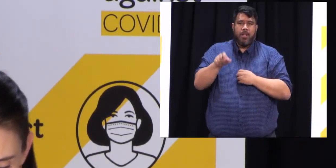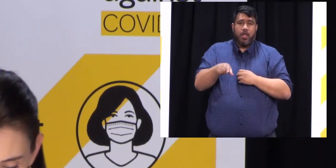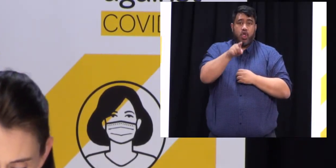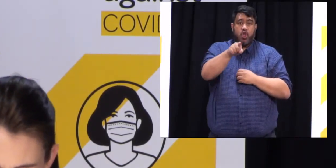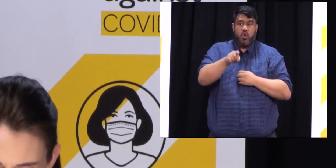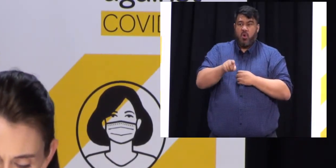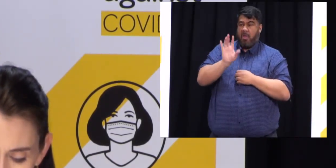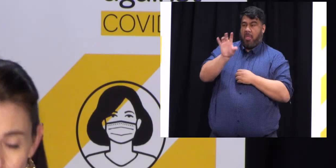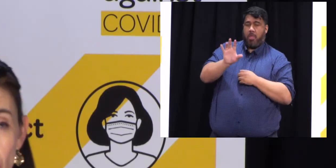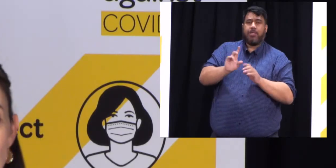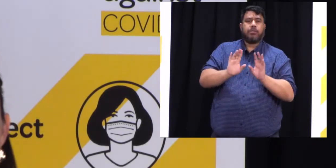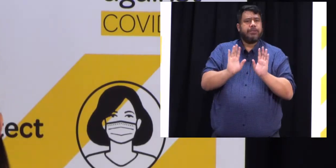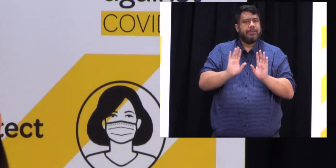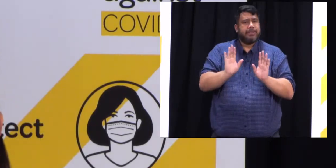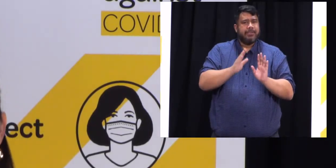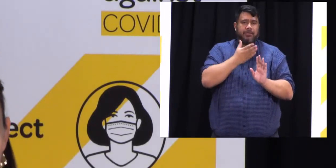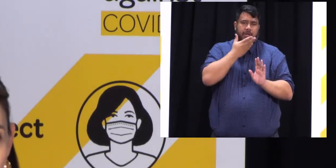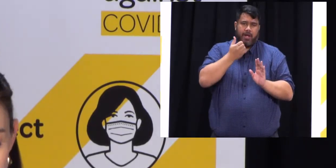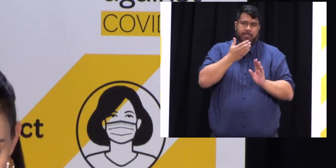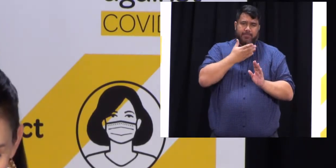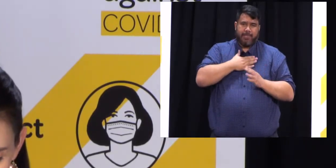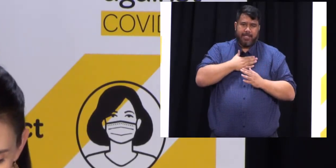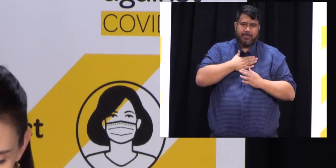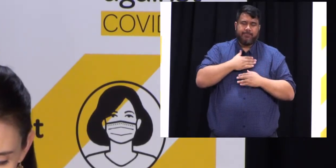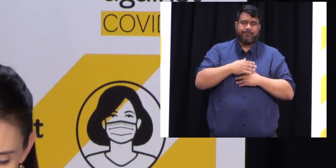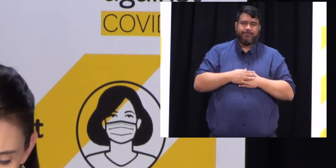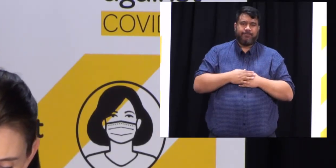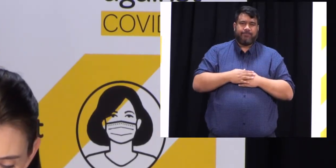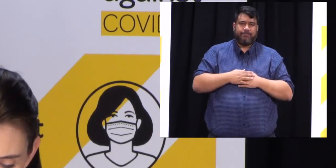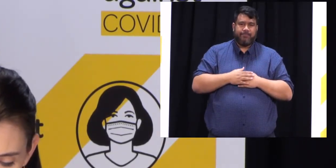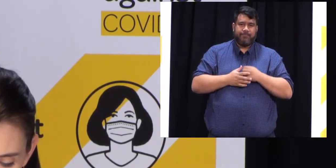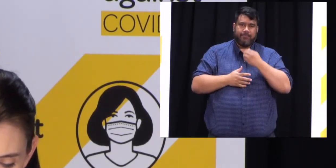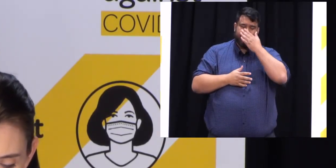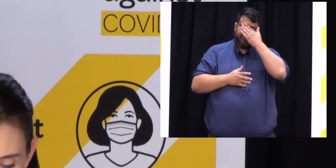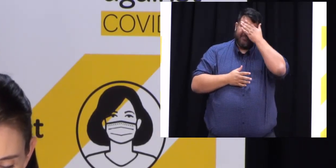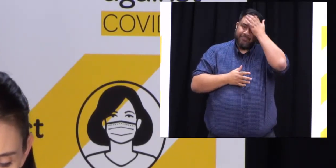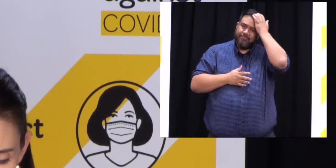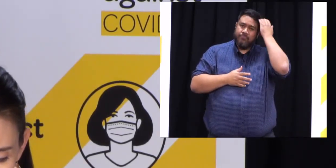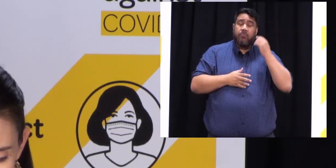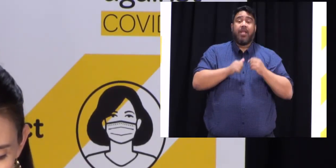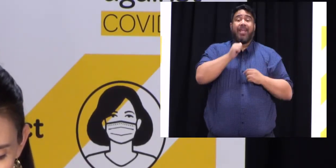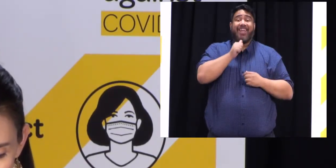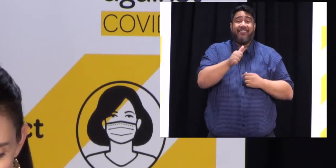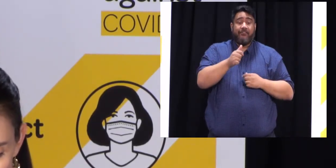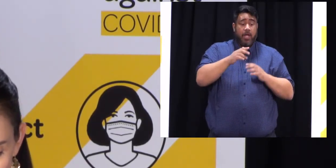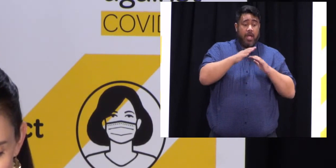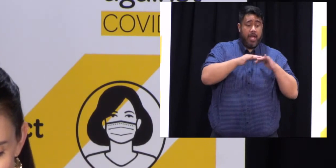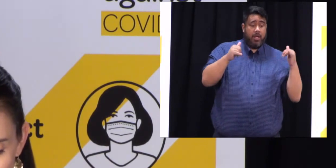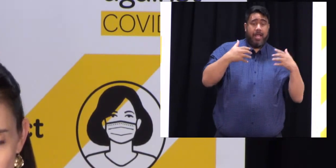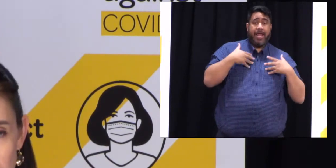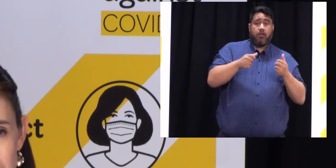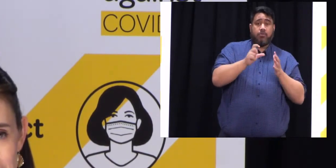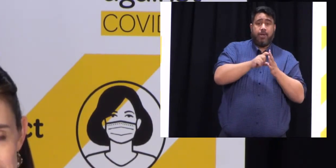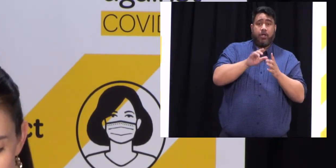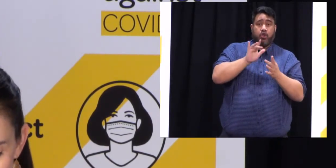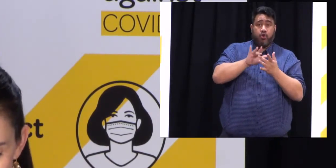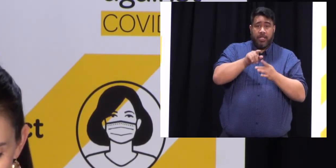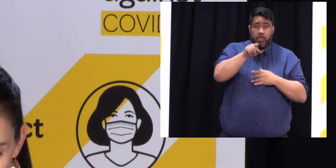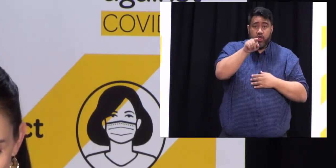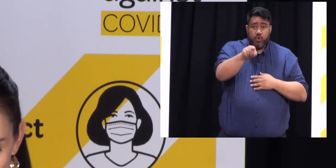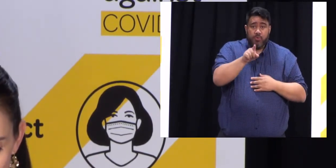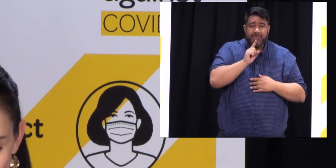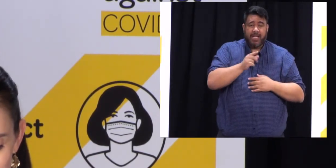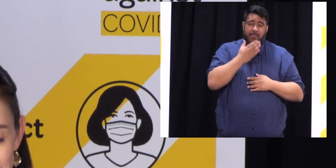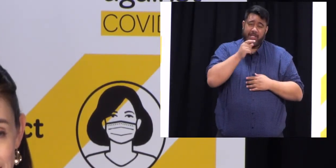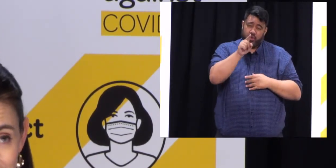2, if you are a contact, isolate. Contacts are the people most likely to have the virus and pass it on. Please stay